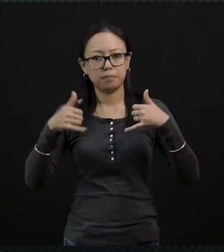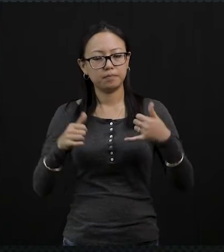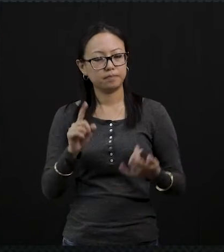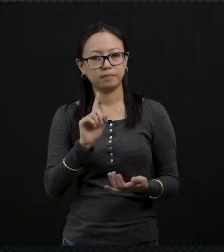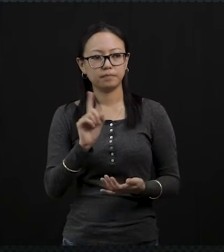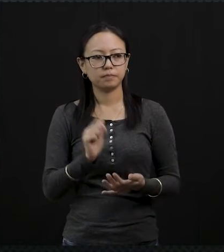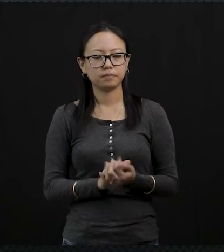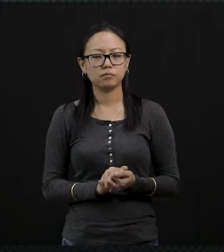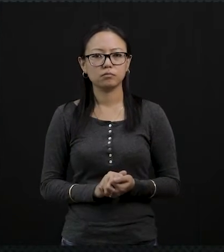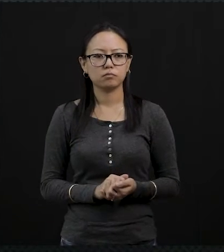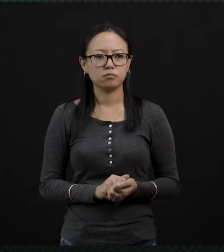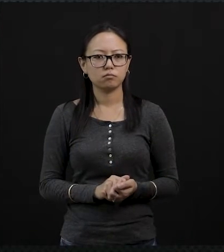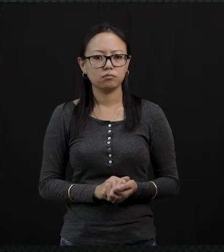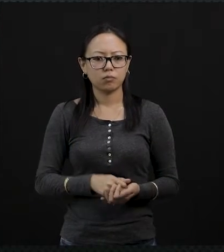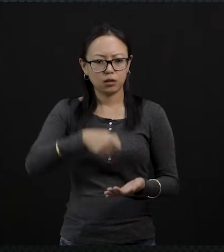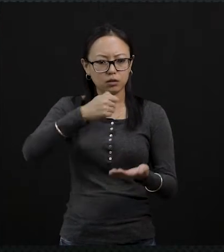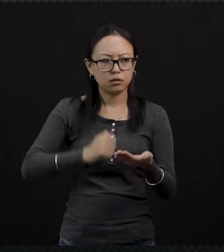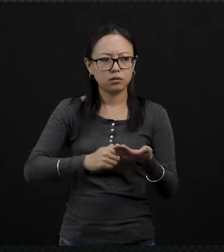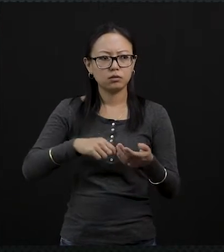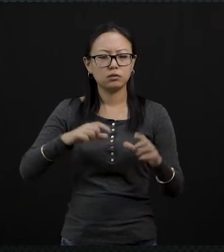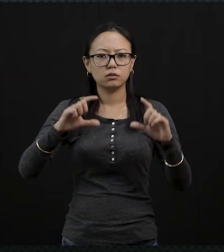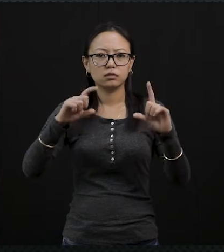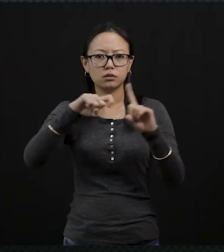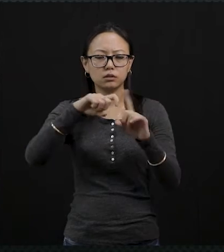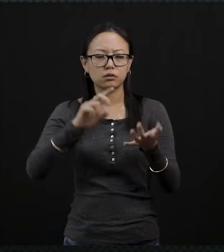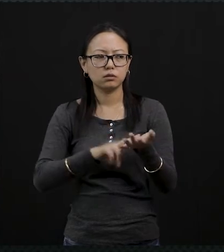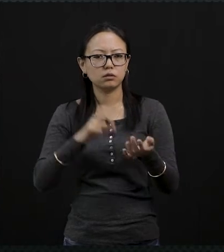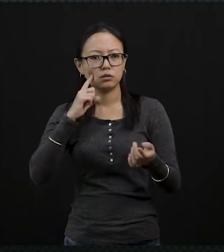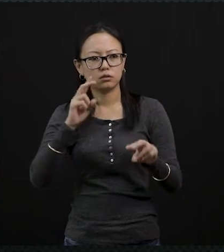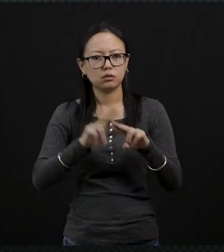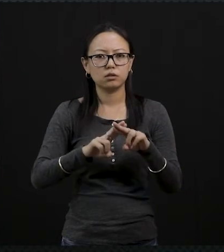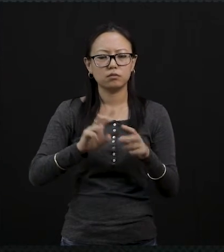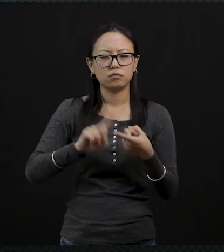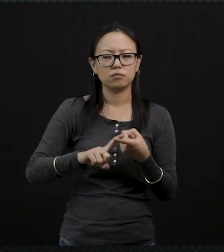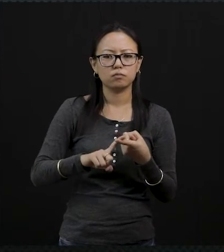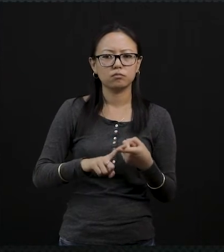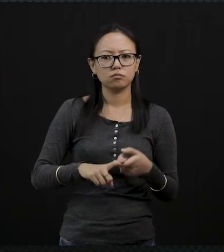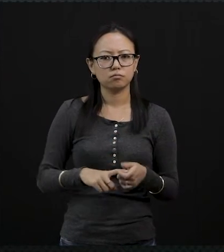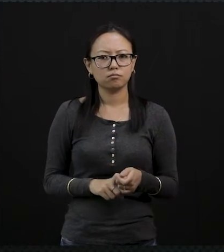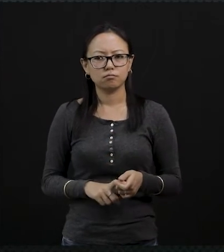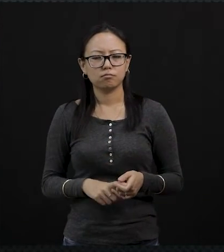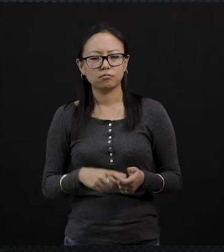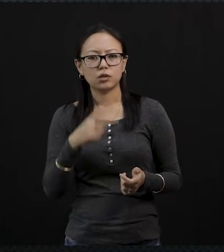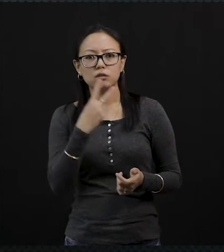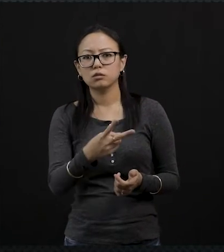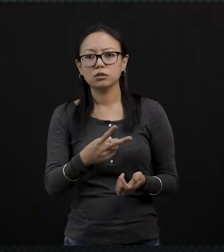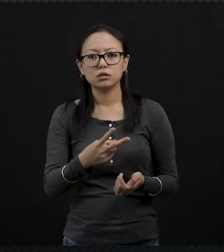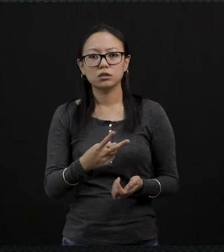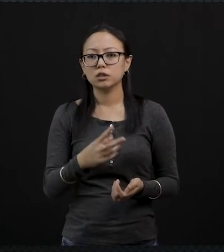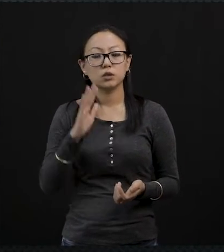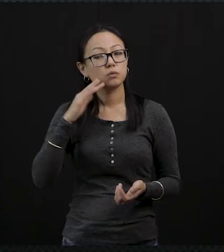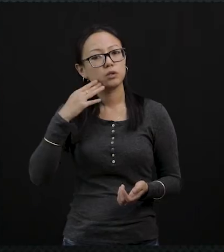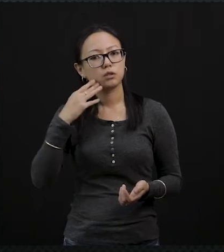knife, we commonly see this knife in kitchen, right students? Okay, so we use